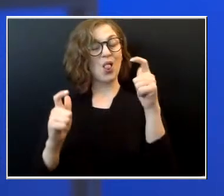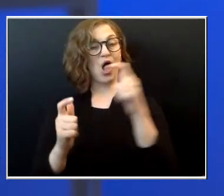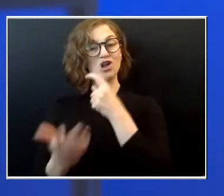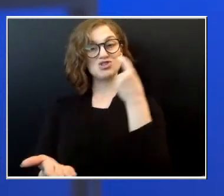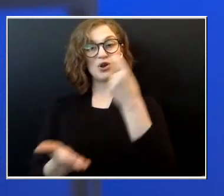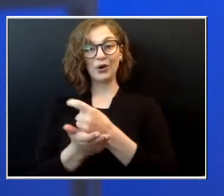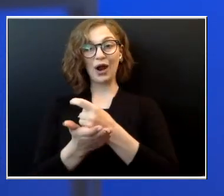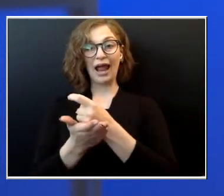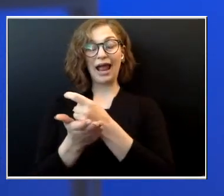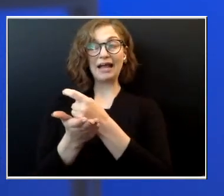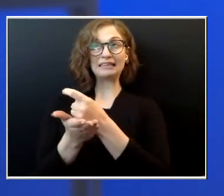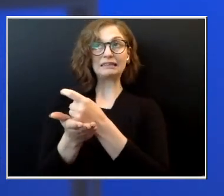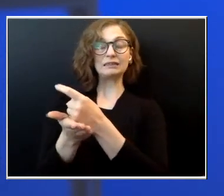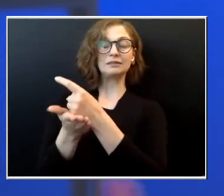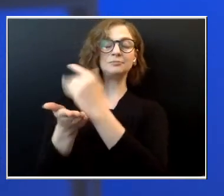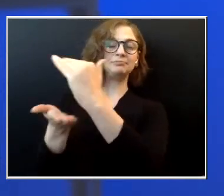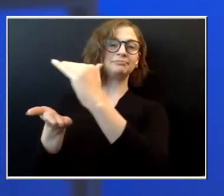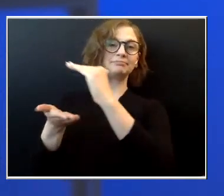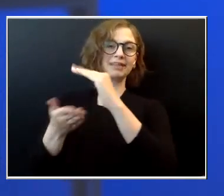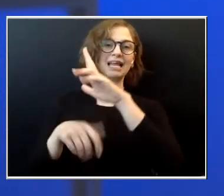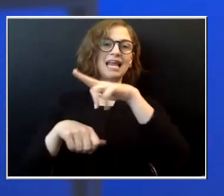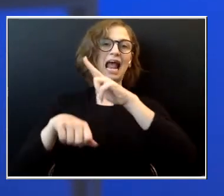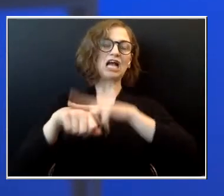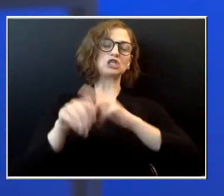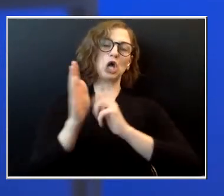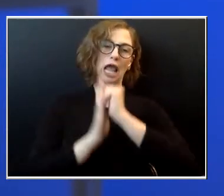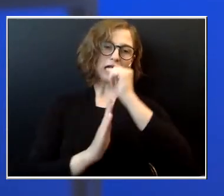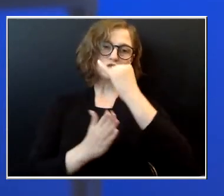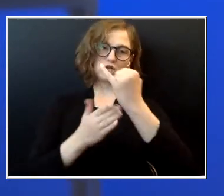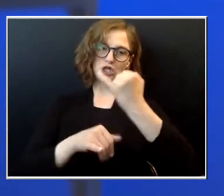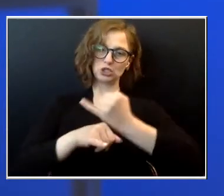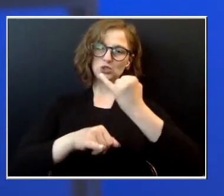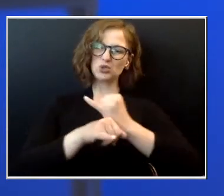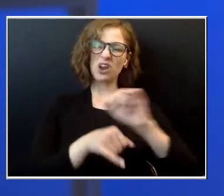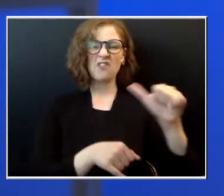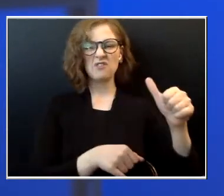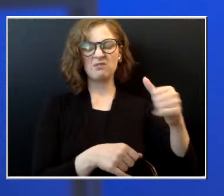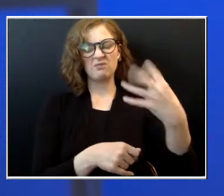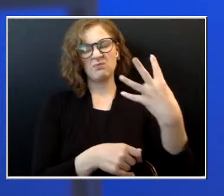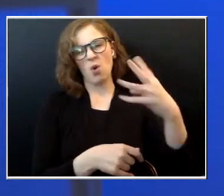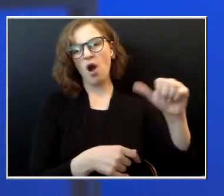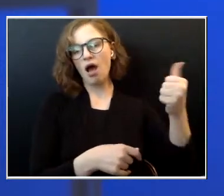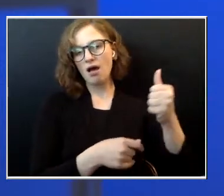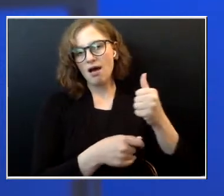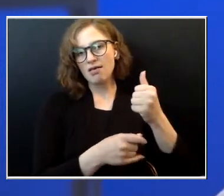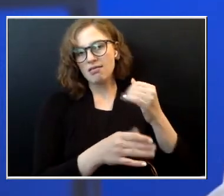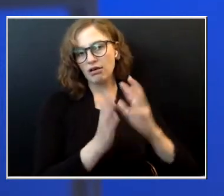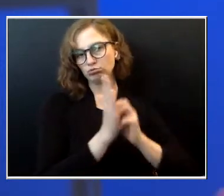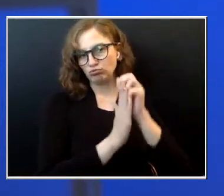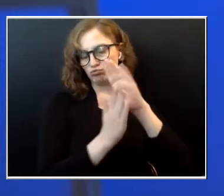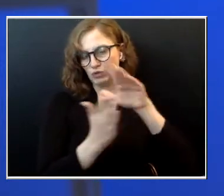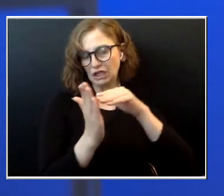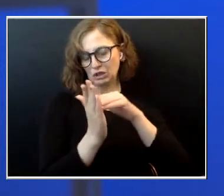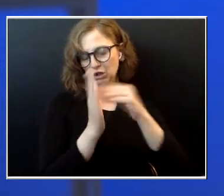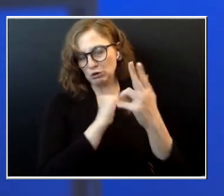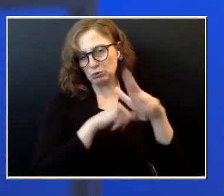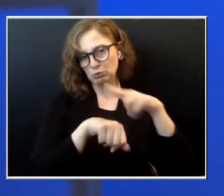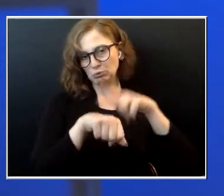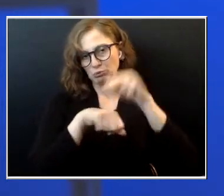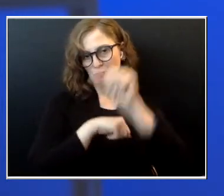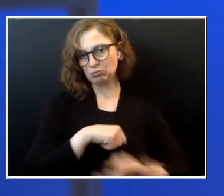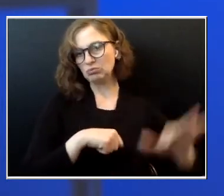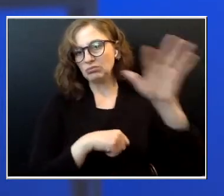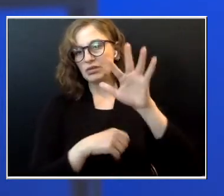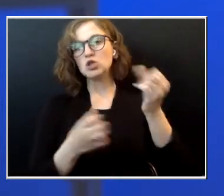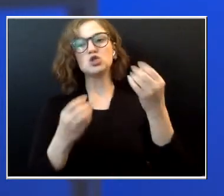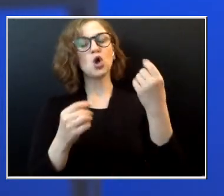funded us and about 4 other cancer centers across the nation to actually look at this in greater detail. And